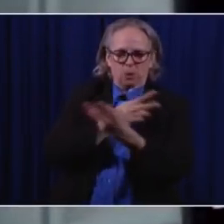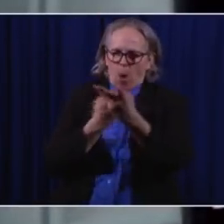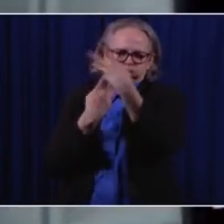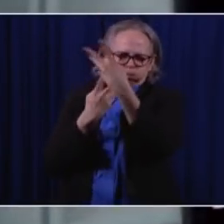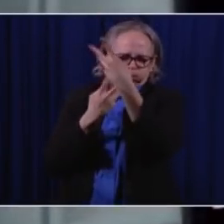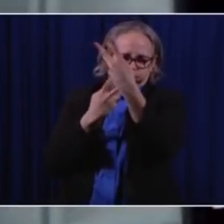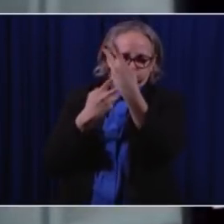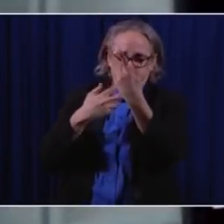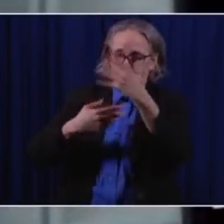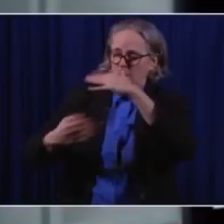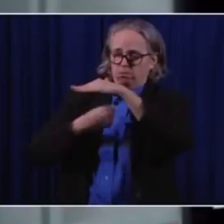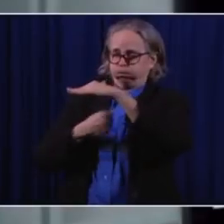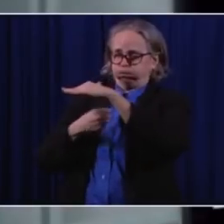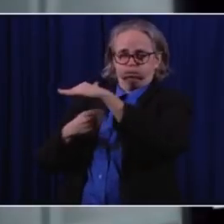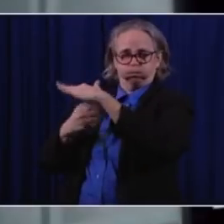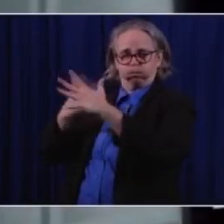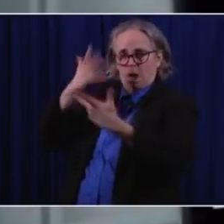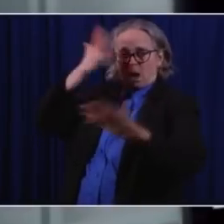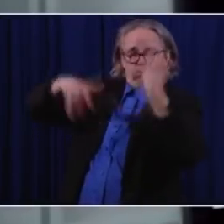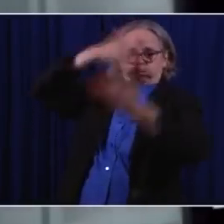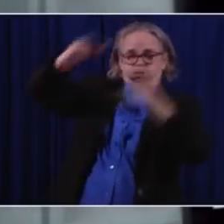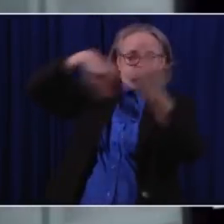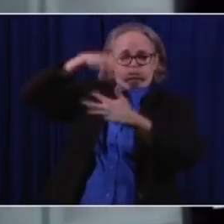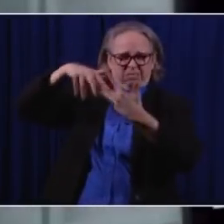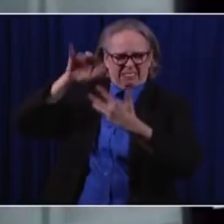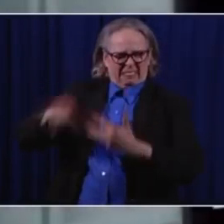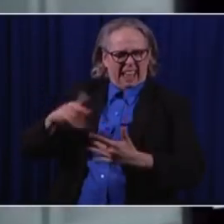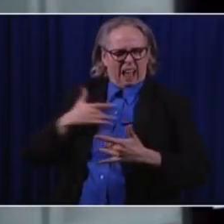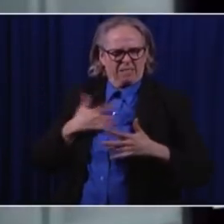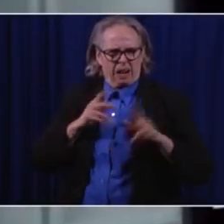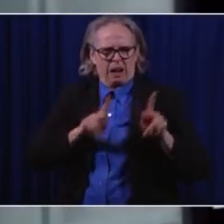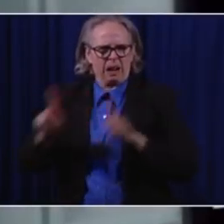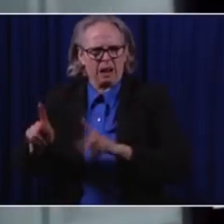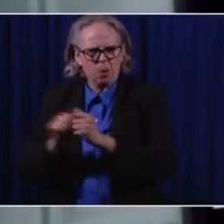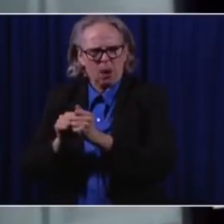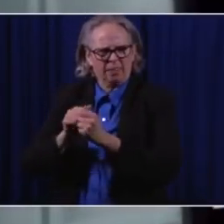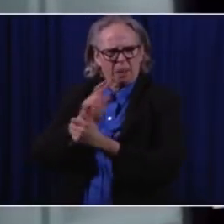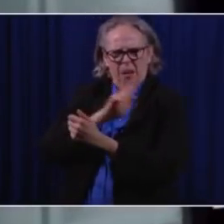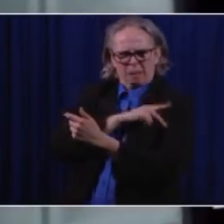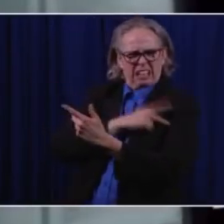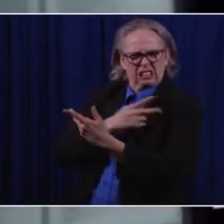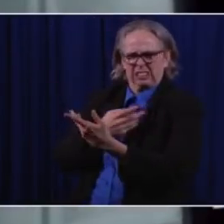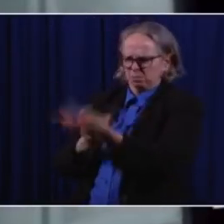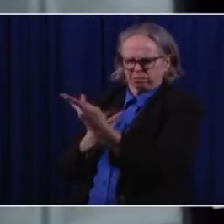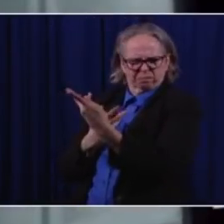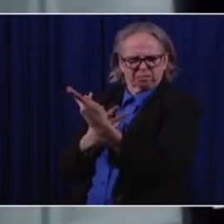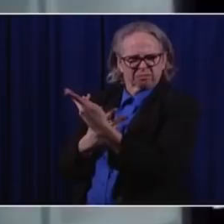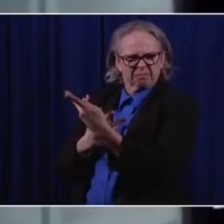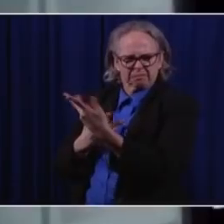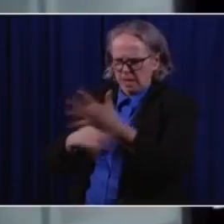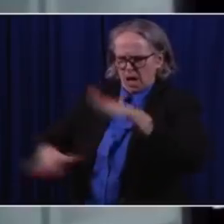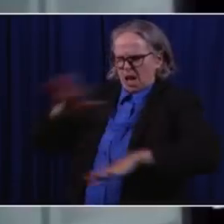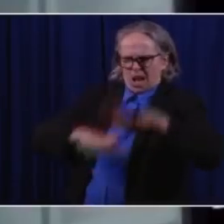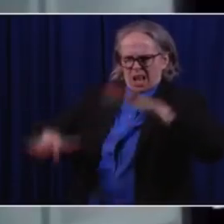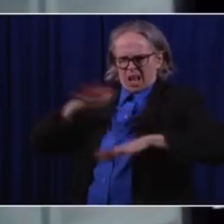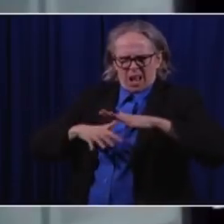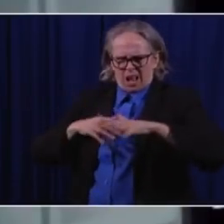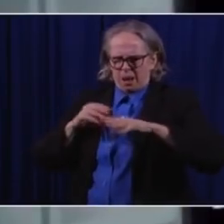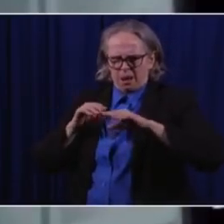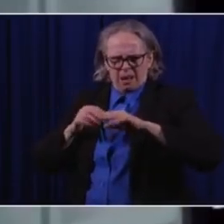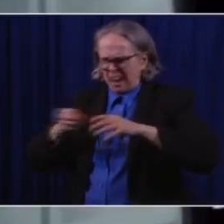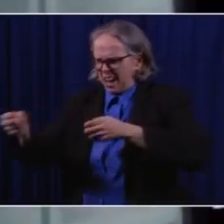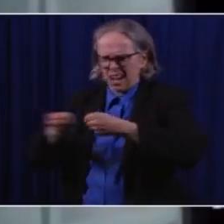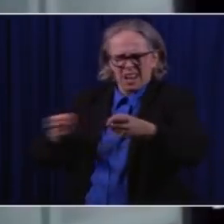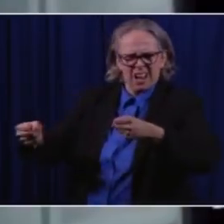you're saying. And there's ways that we can stop the pace, and our hospital is doing phenomenal job